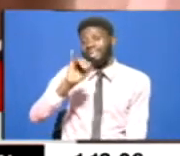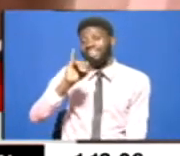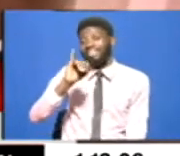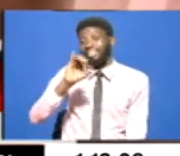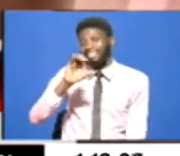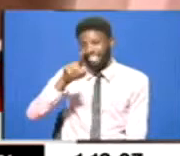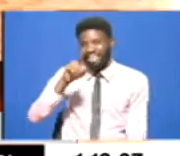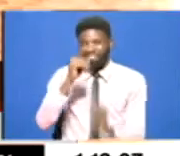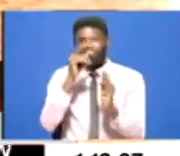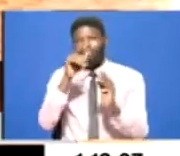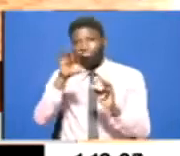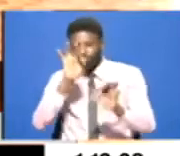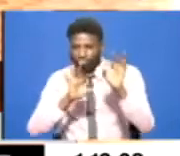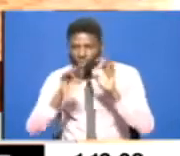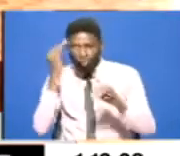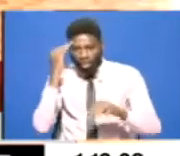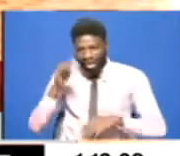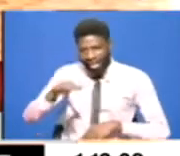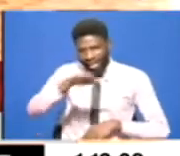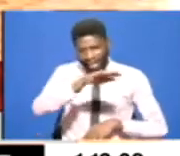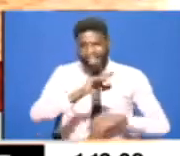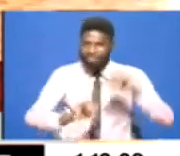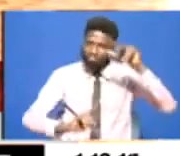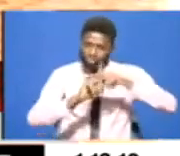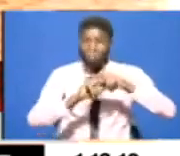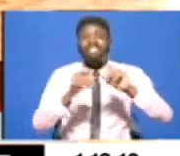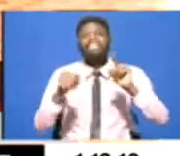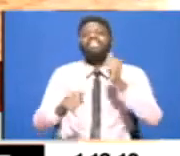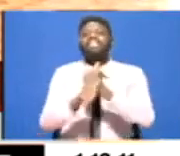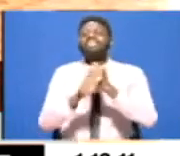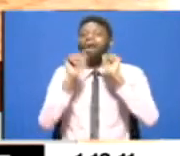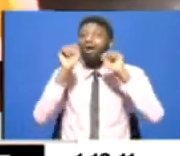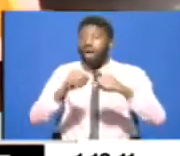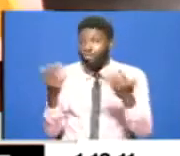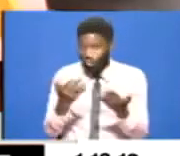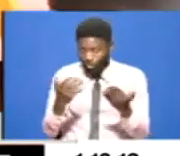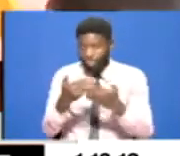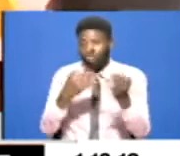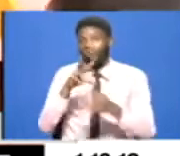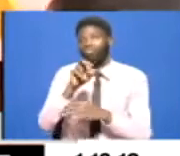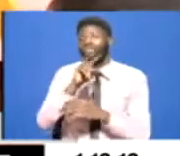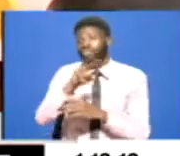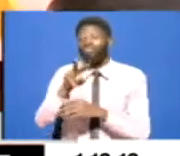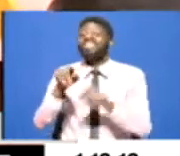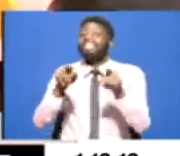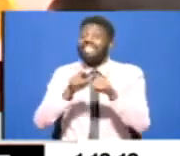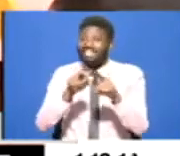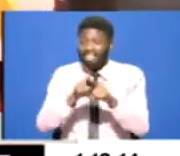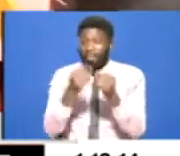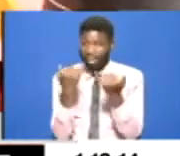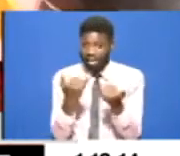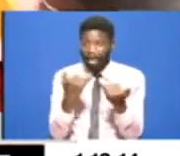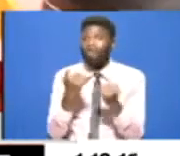country ahead of next year's August 9 polls, and have also embarked on a countrywide civic education and advocacy